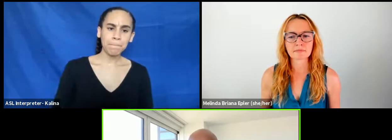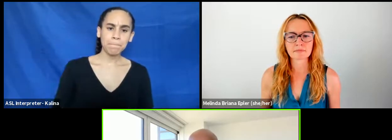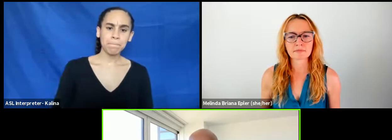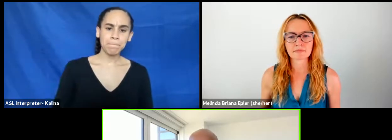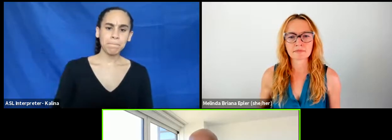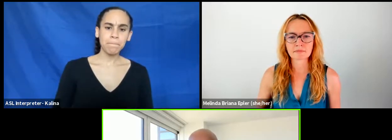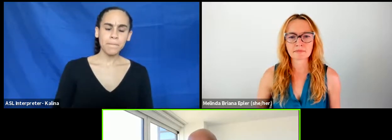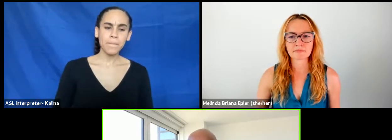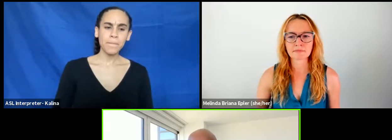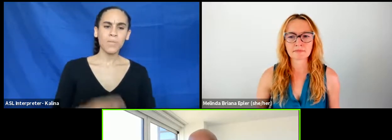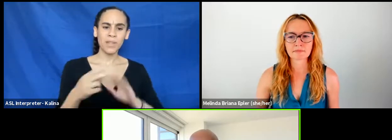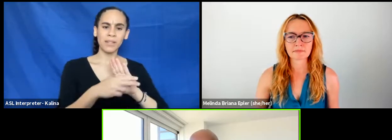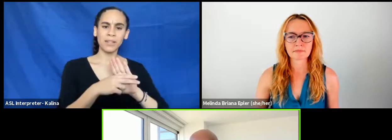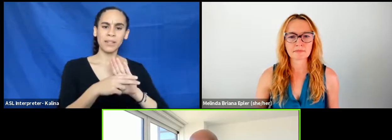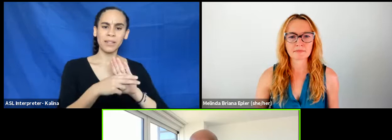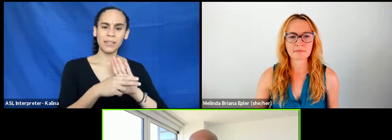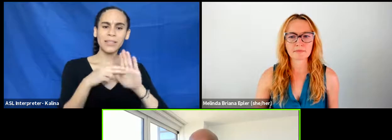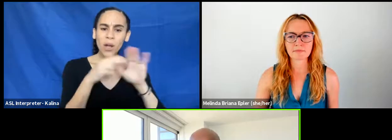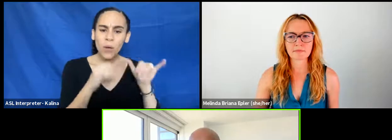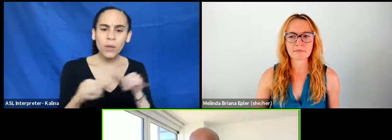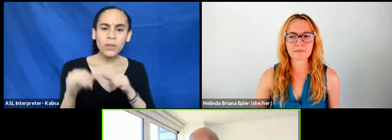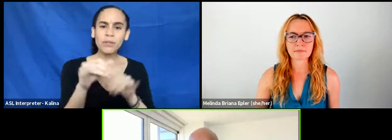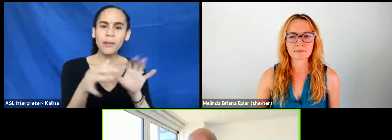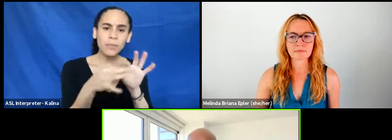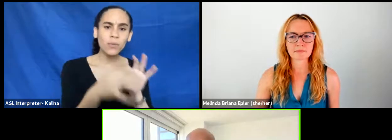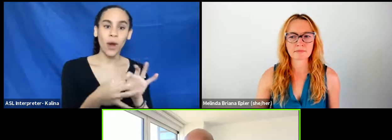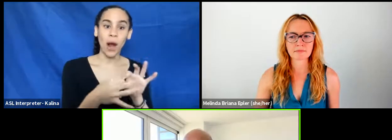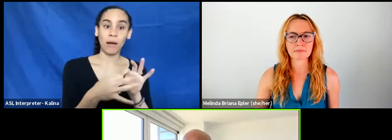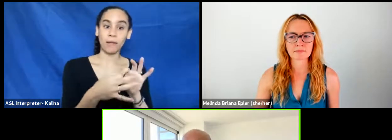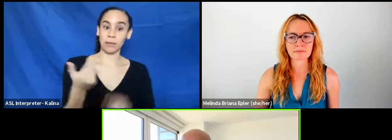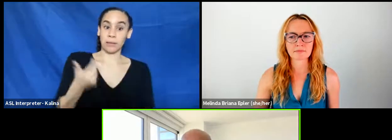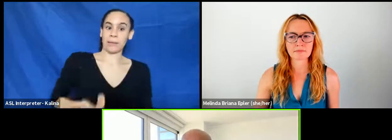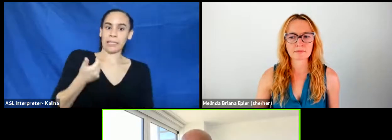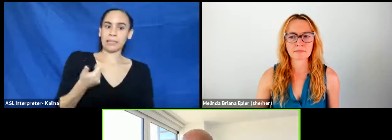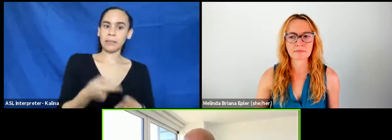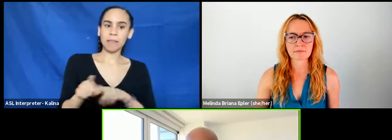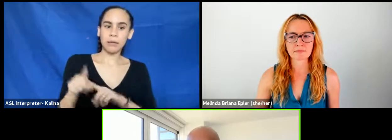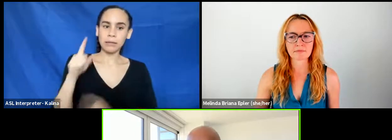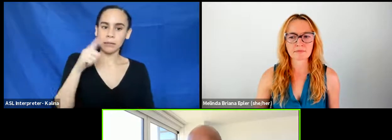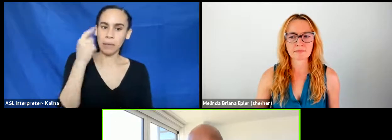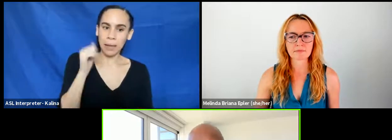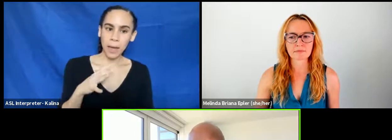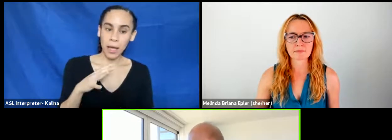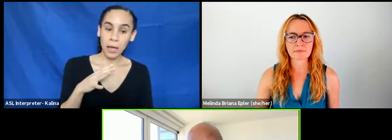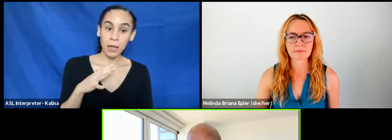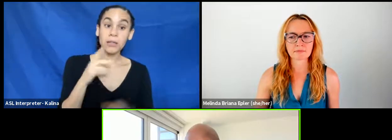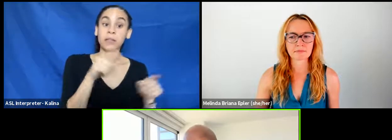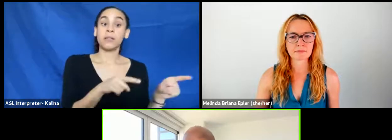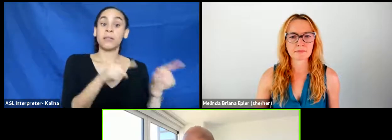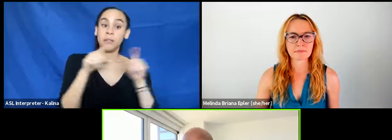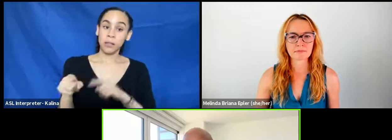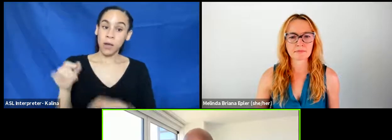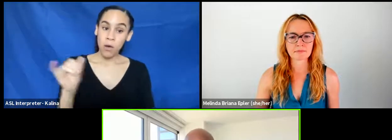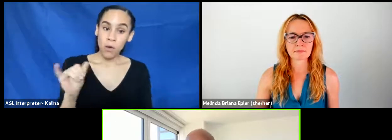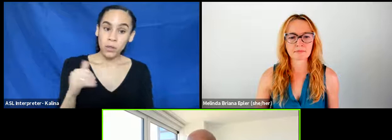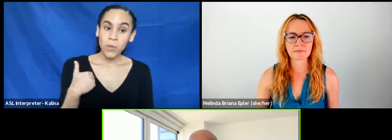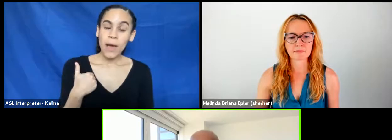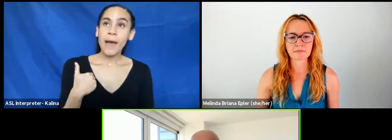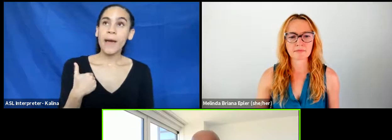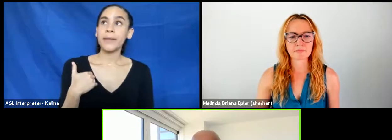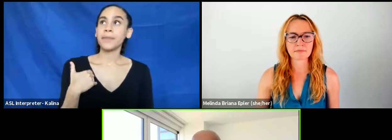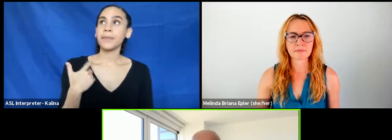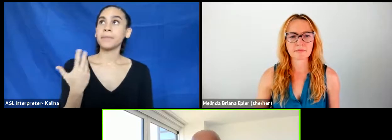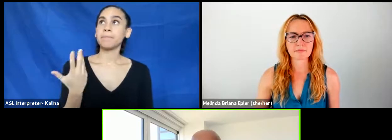as stereotypes and biases towards, me as a Black man. And then there's the fact that